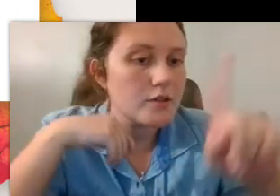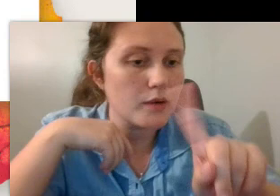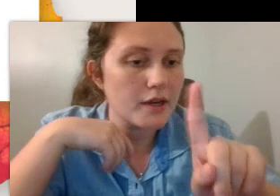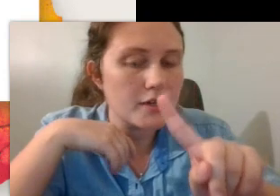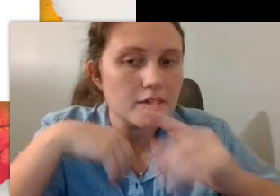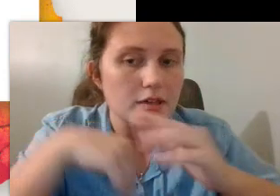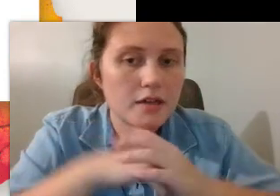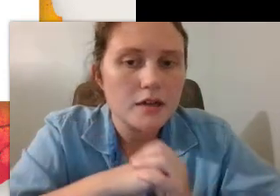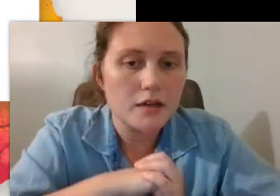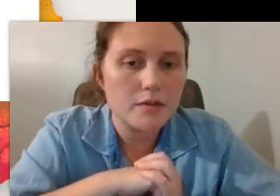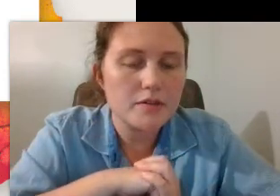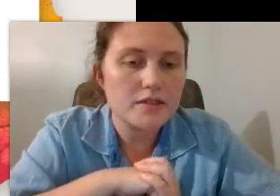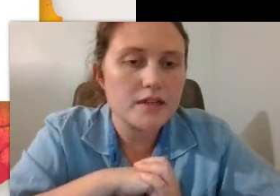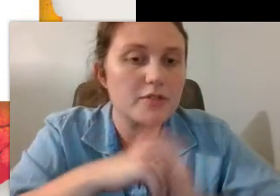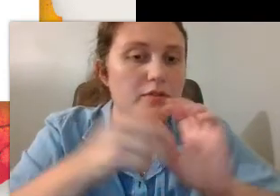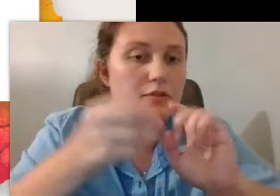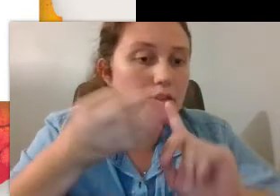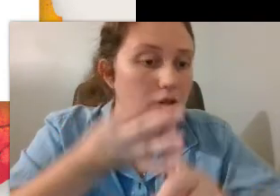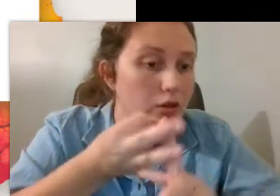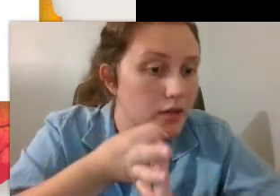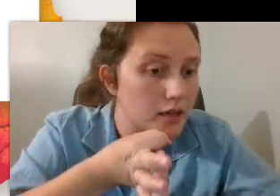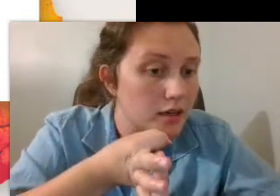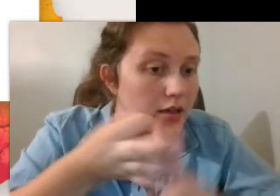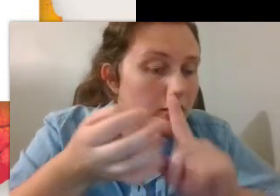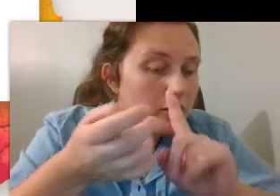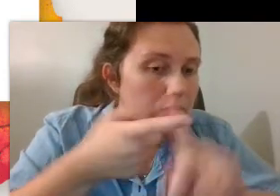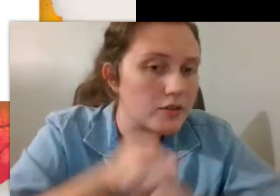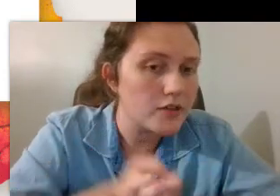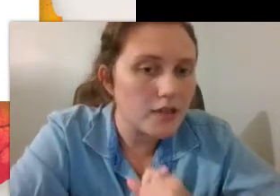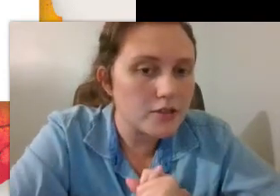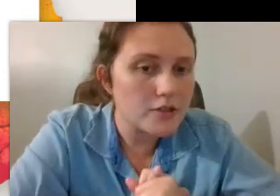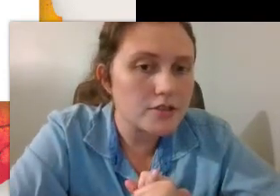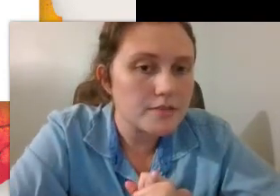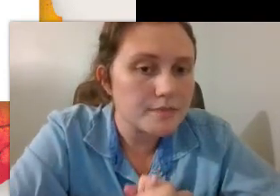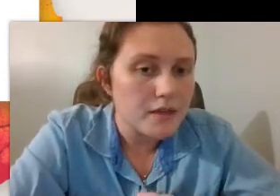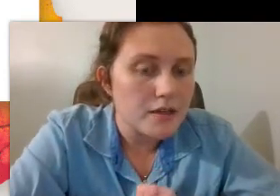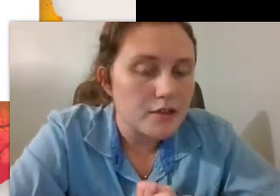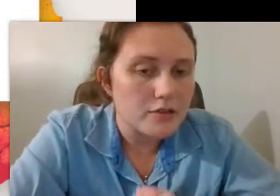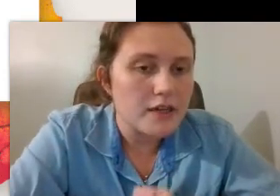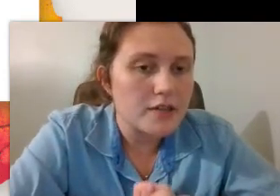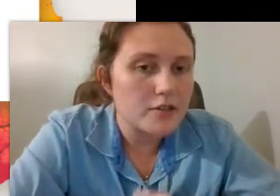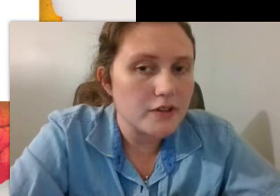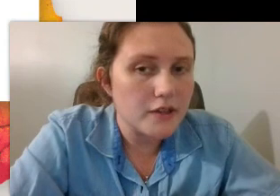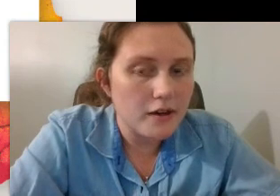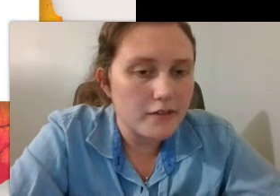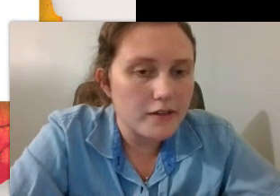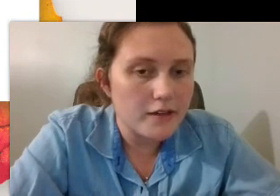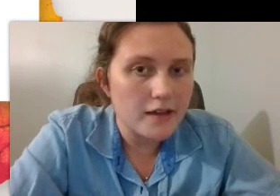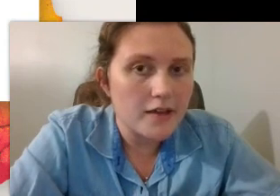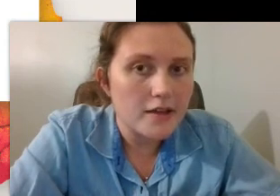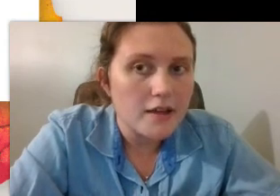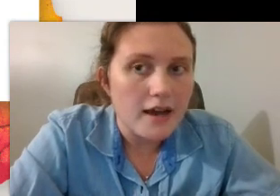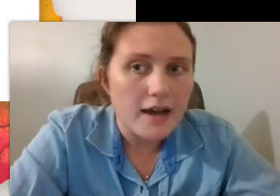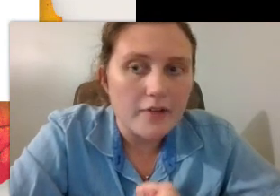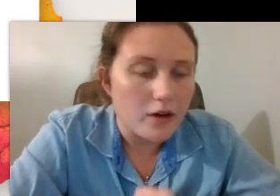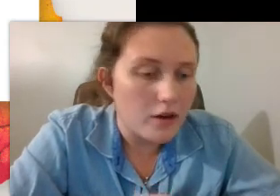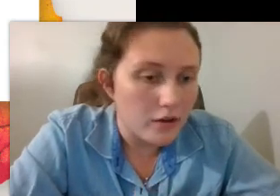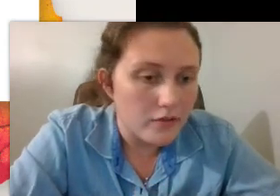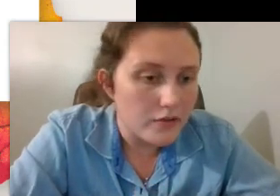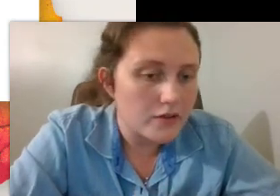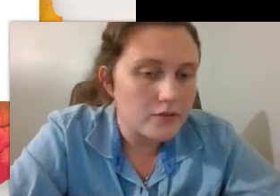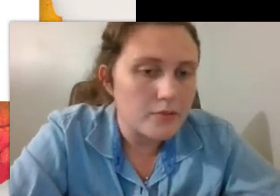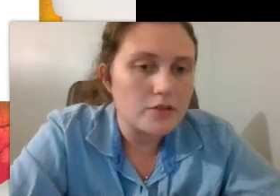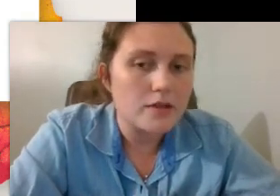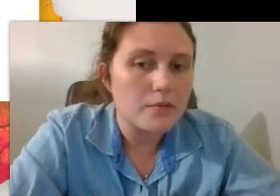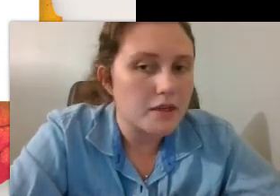what, where, those signs. We've learned clothing. We've learned colors. So if you guys aren't feeling confident on that, I have